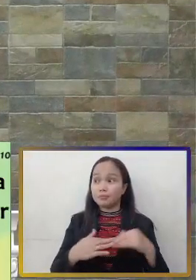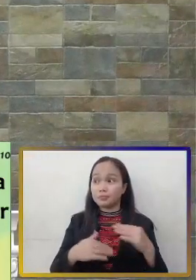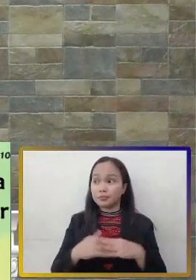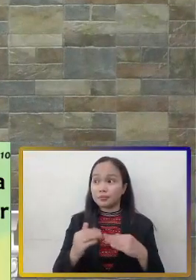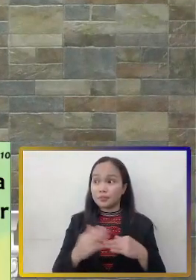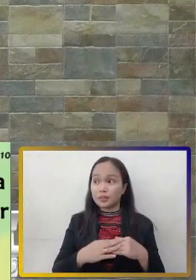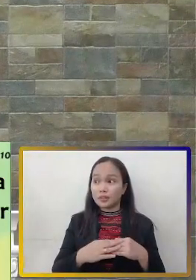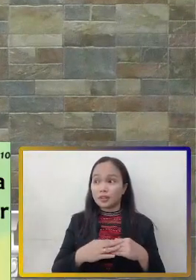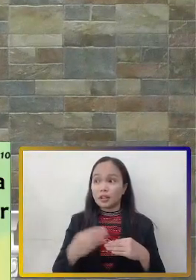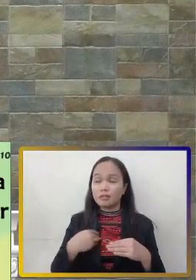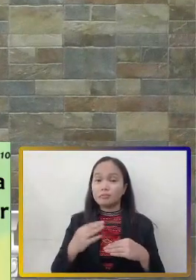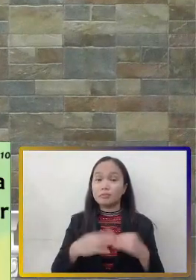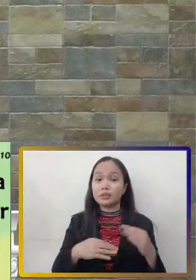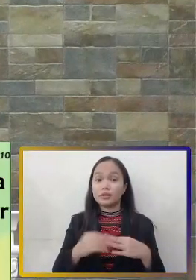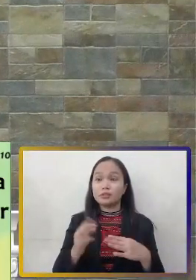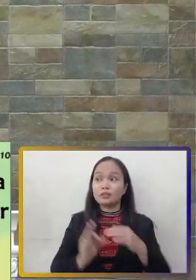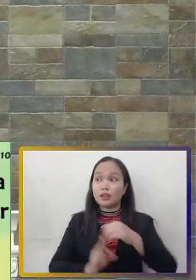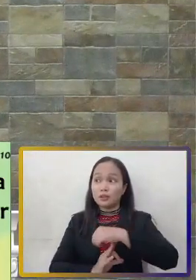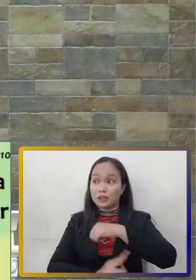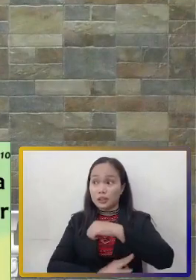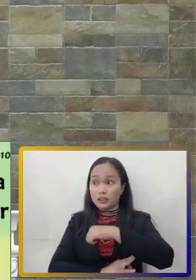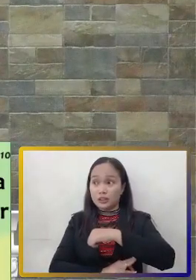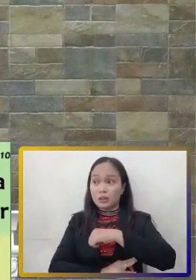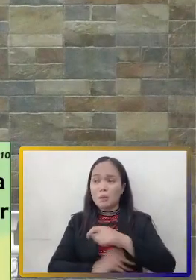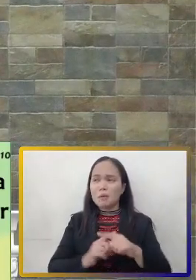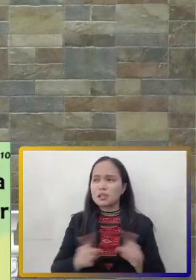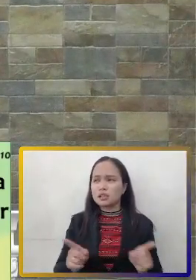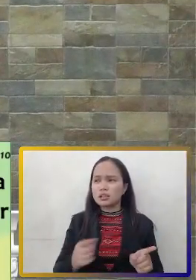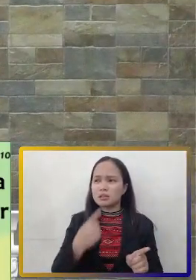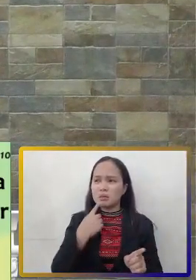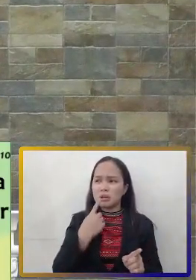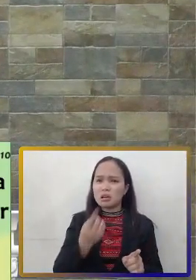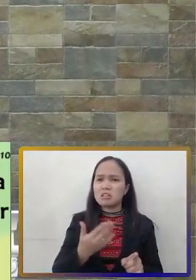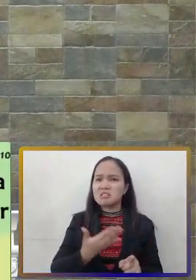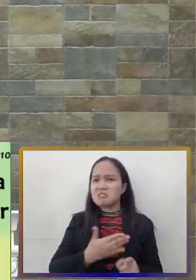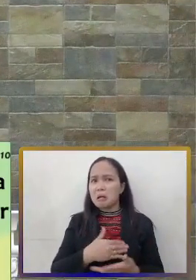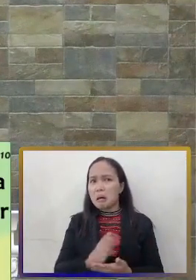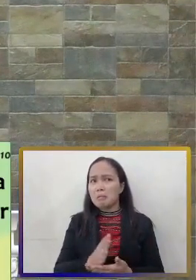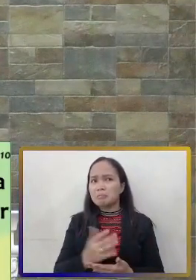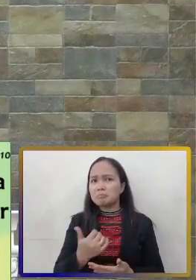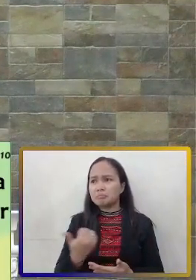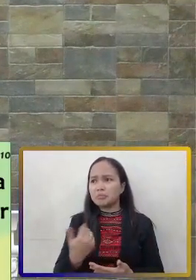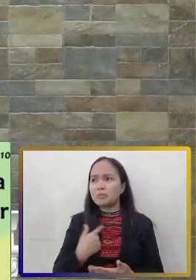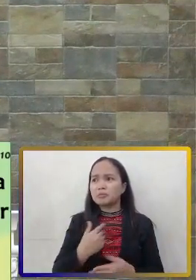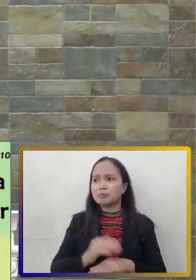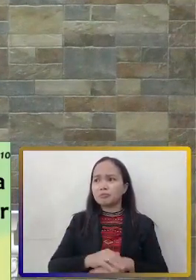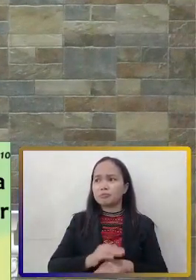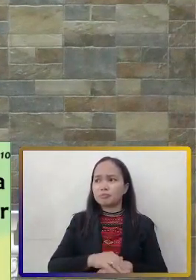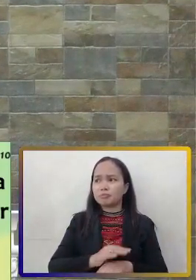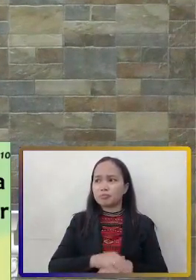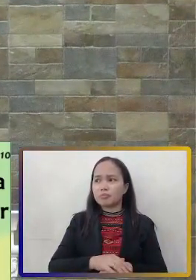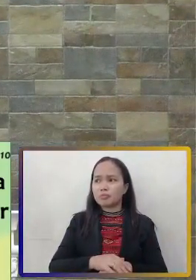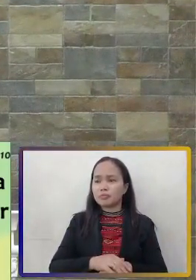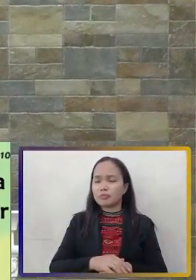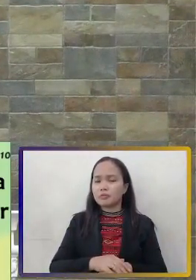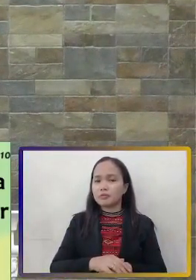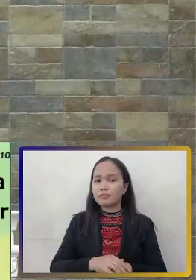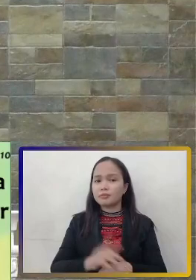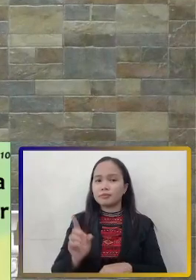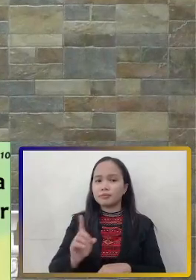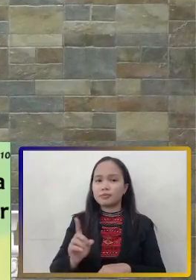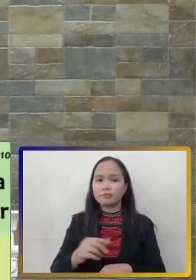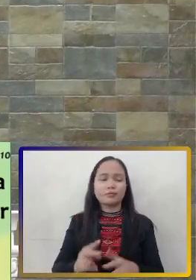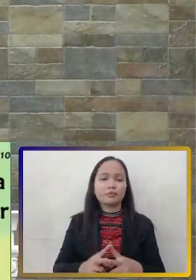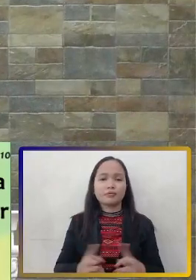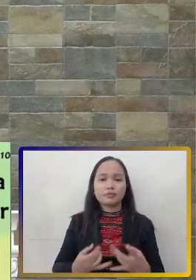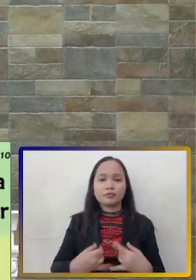may nagbuild na doon sa foundation na yun, but sabi niya, there is a warning right there, which is very important, kapatid, okay?